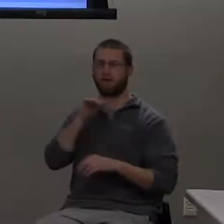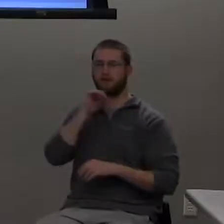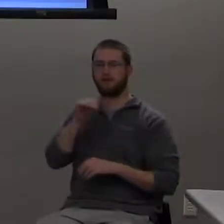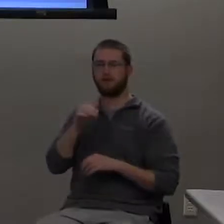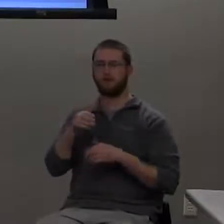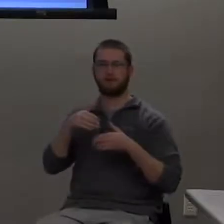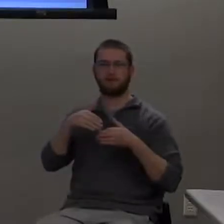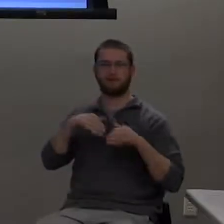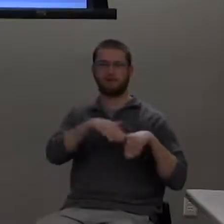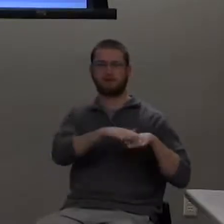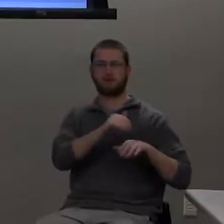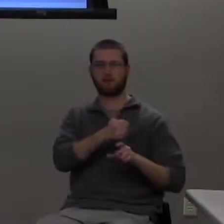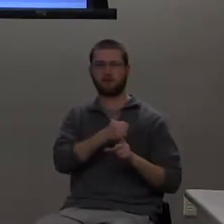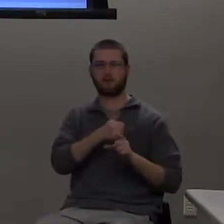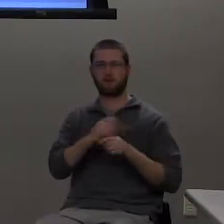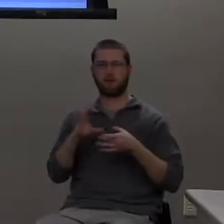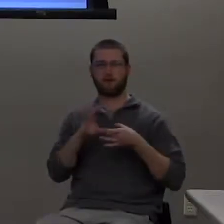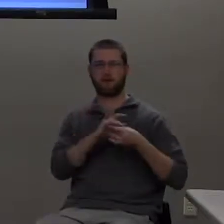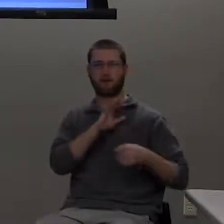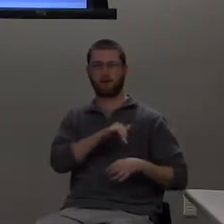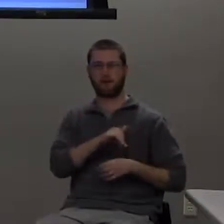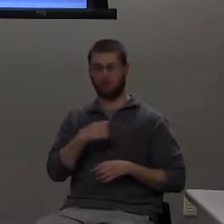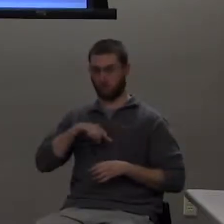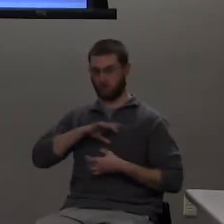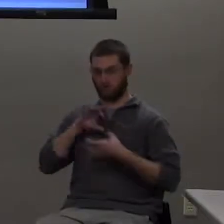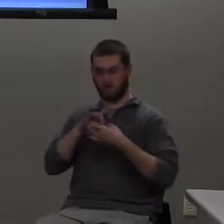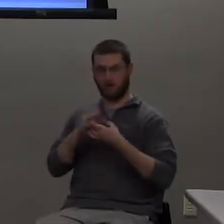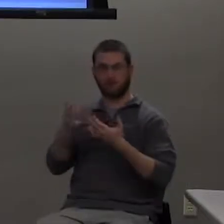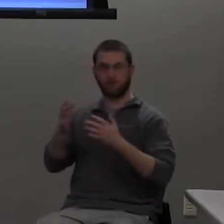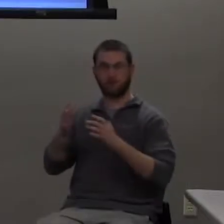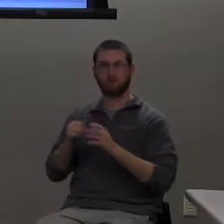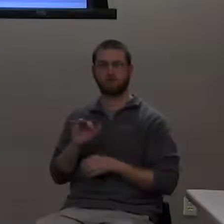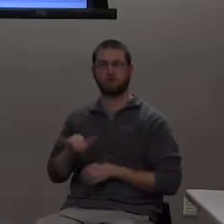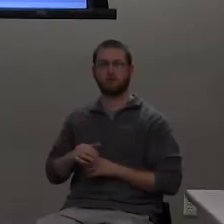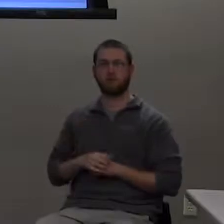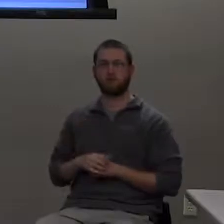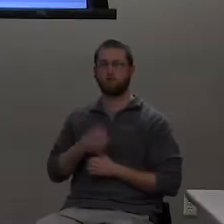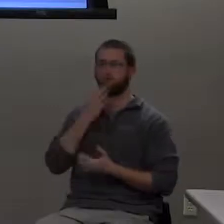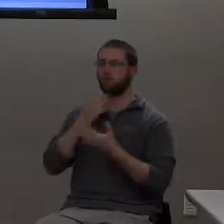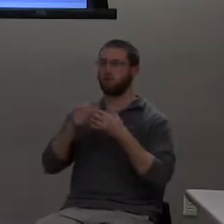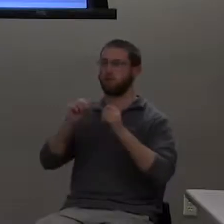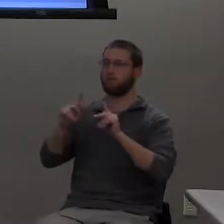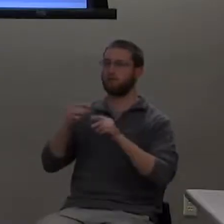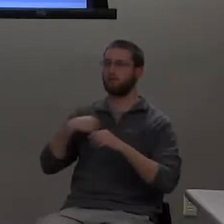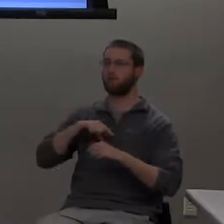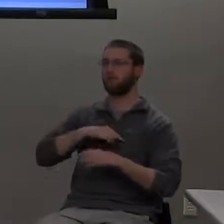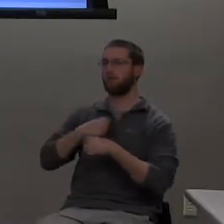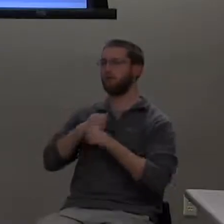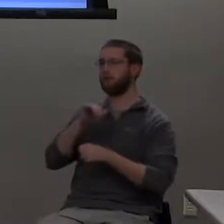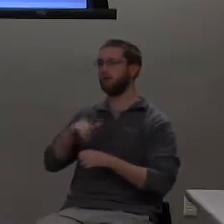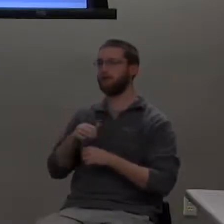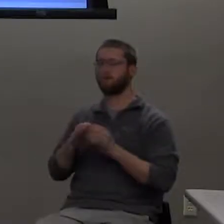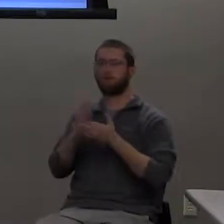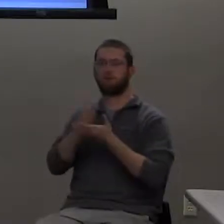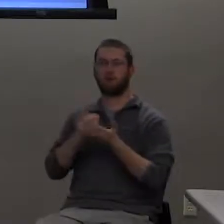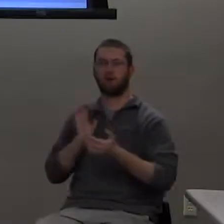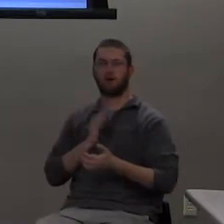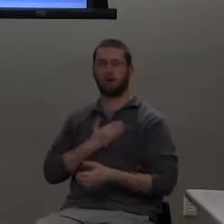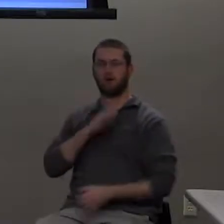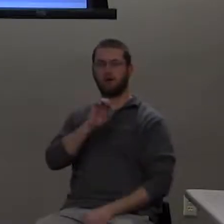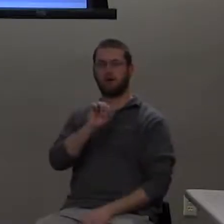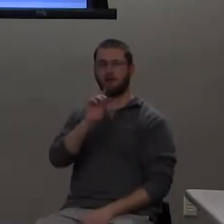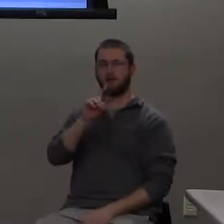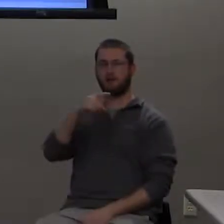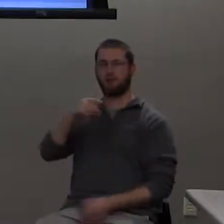to tap into that. We are connected to that. There are tremendous opportunities to make this as part of our economic development strategy,